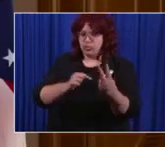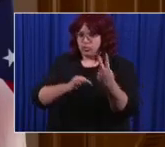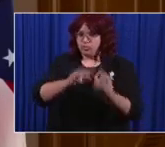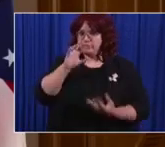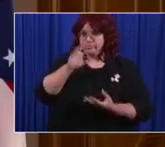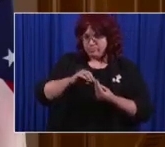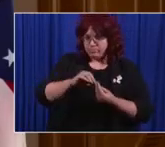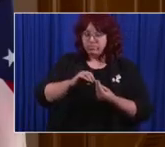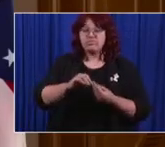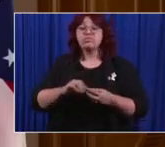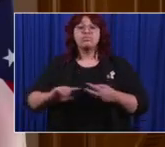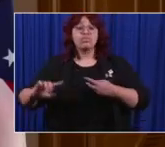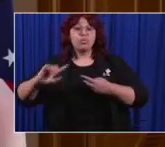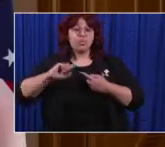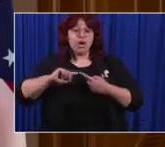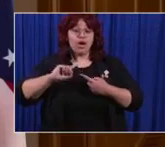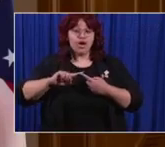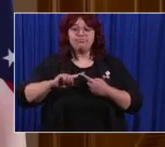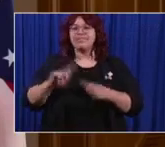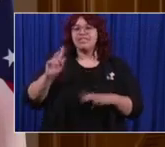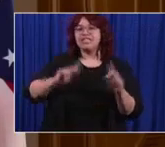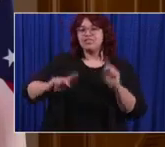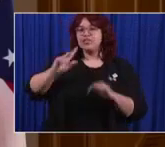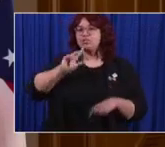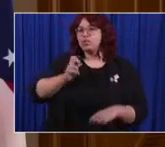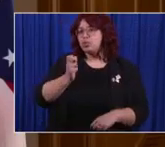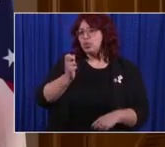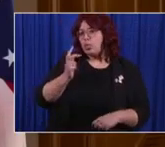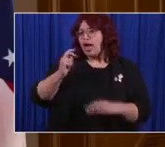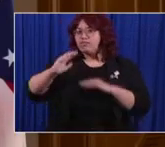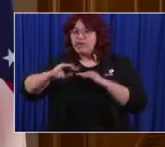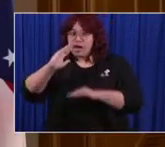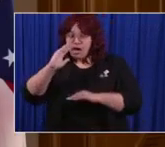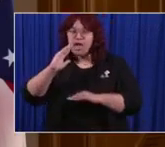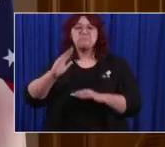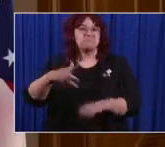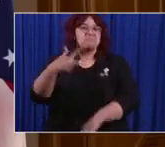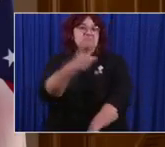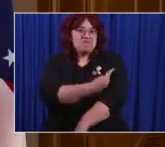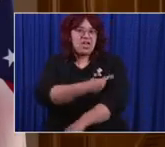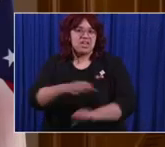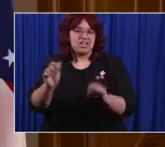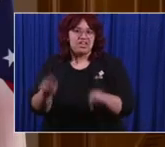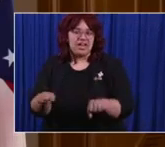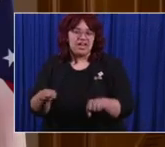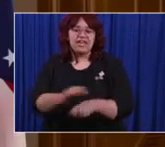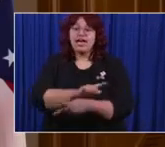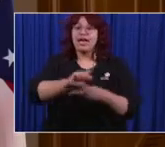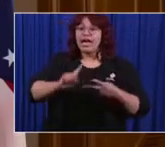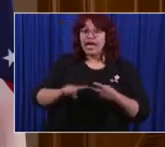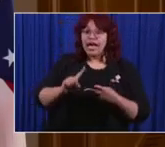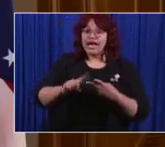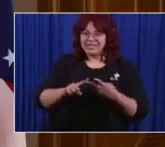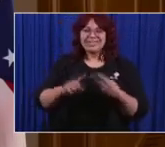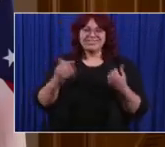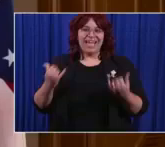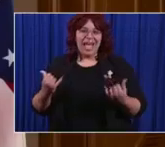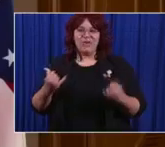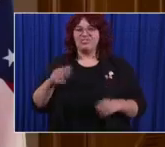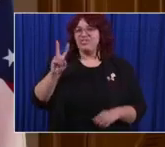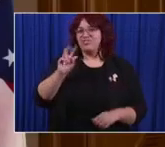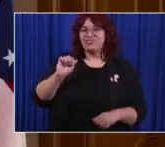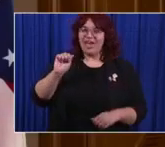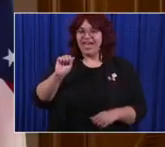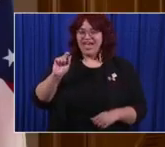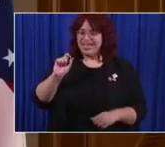and adding them to the people who could be vaccinated. We're very happy about that. We also announced our Vax-A-Million initiative, and